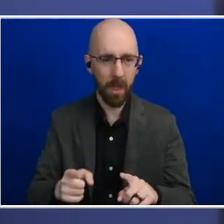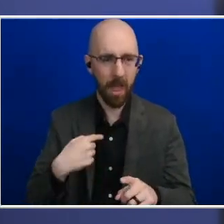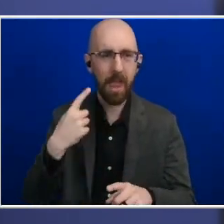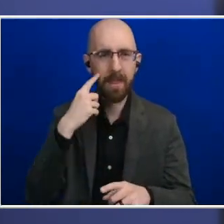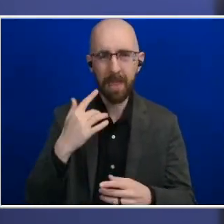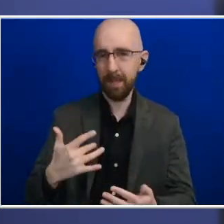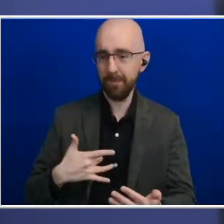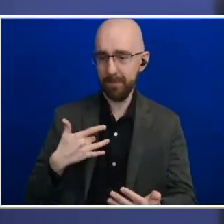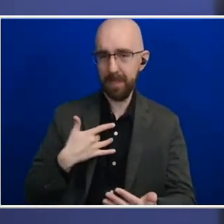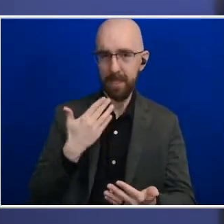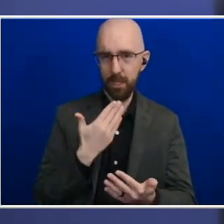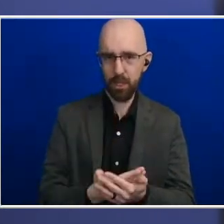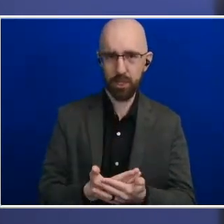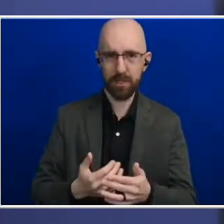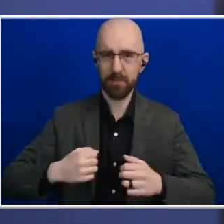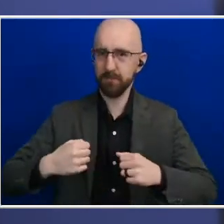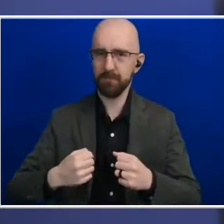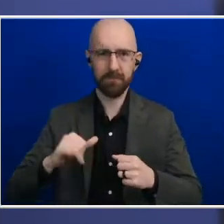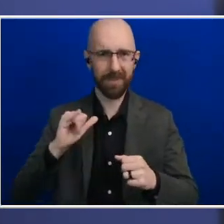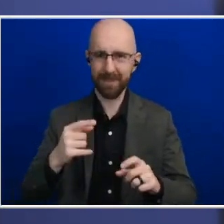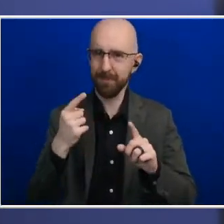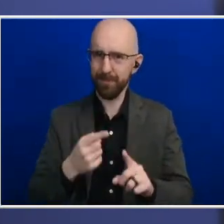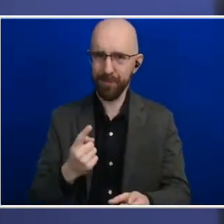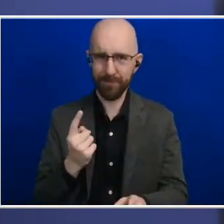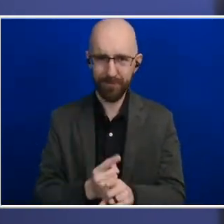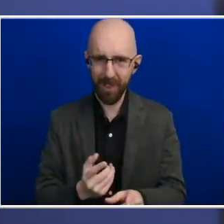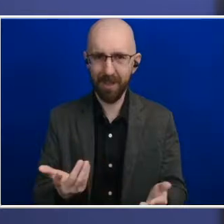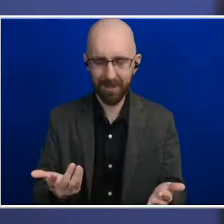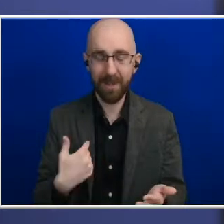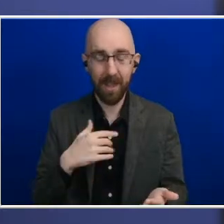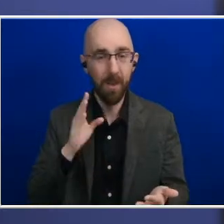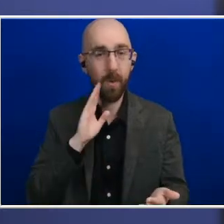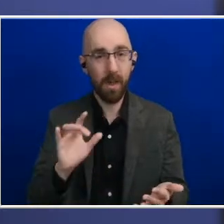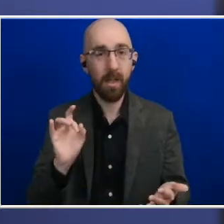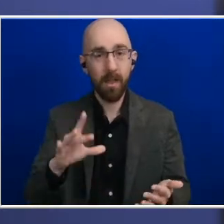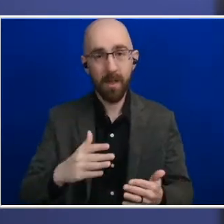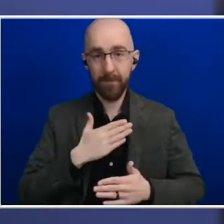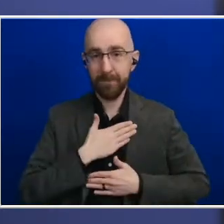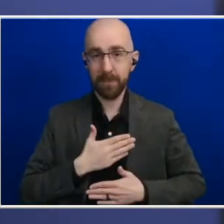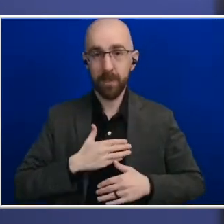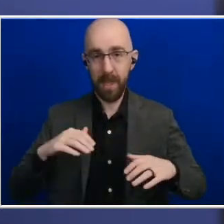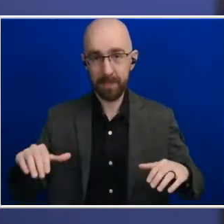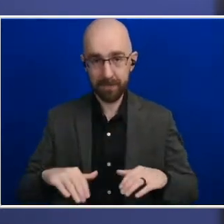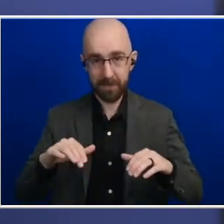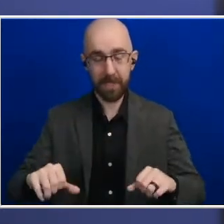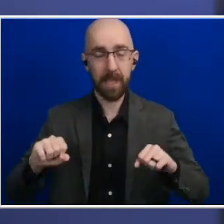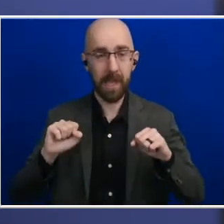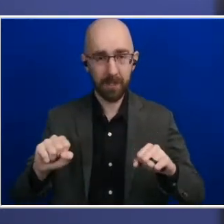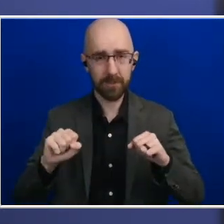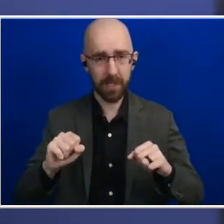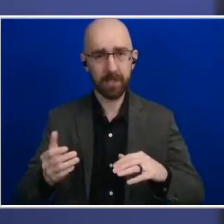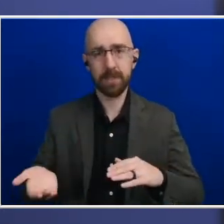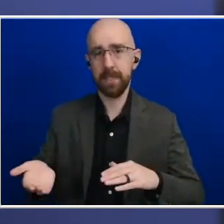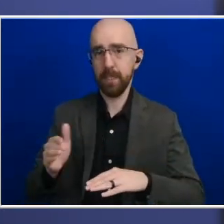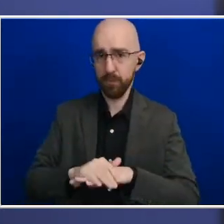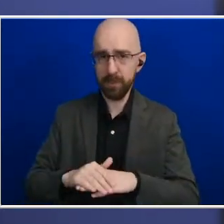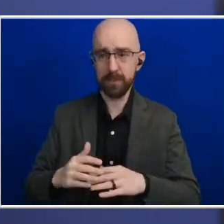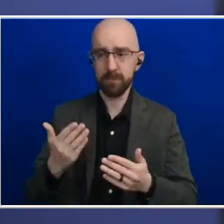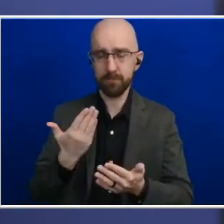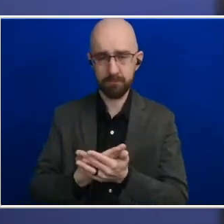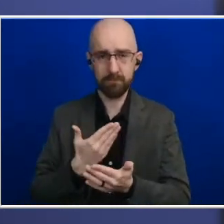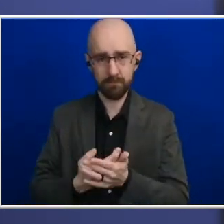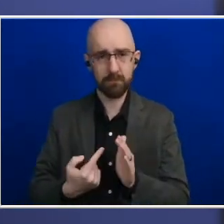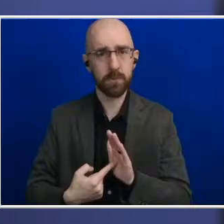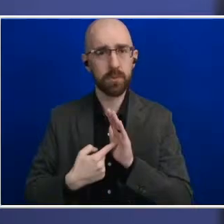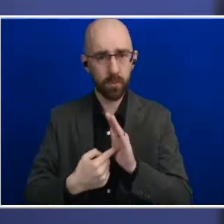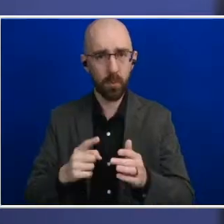about. Yeah. And I will say that physical activity and exercise are increasingly shown to protect cognitive